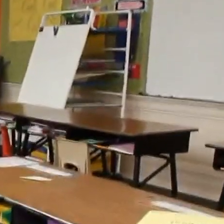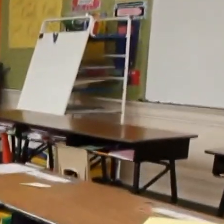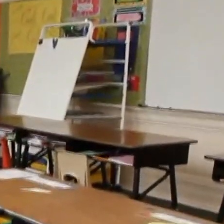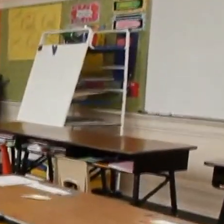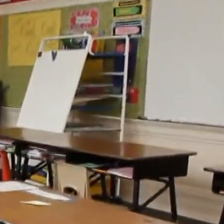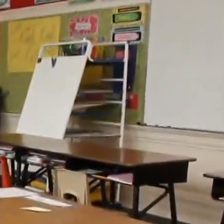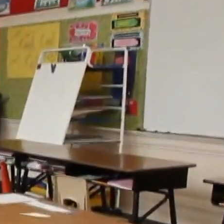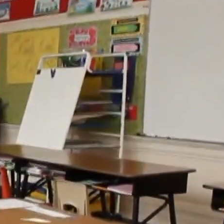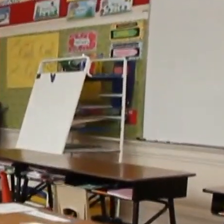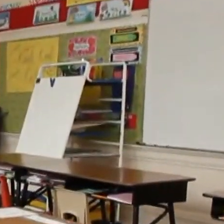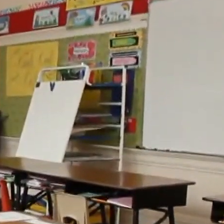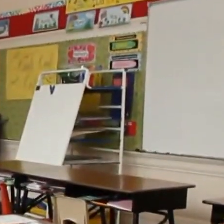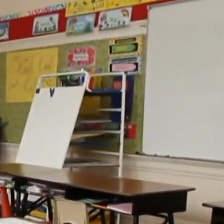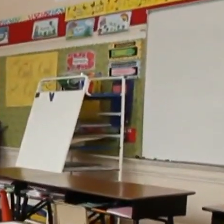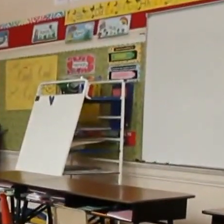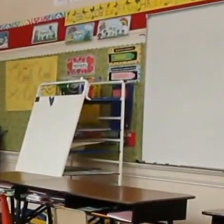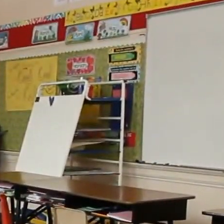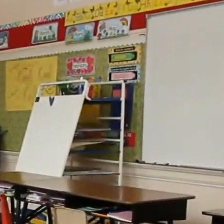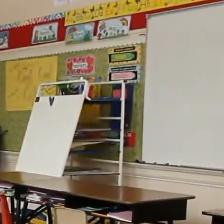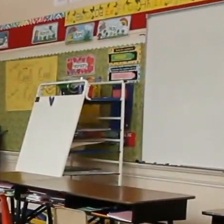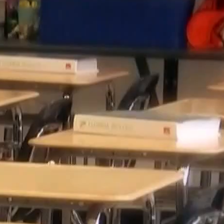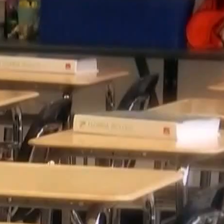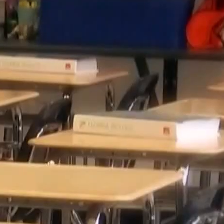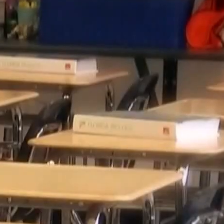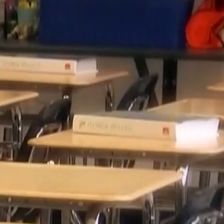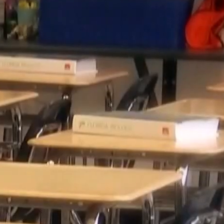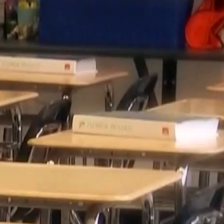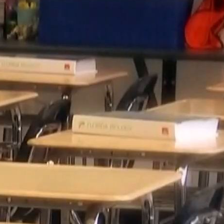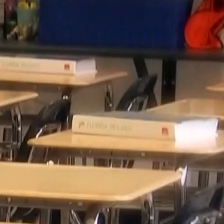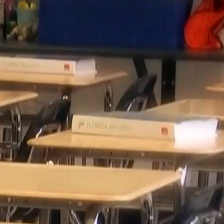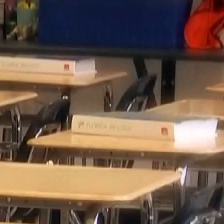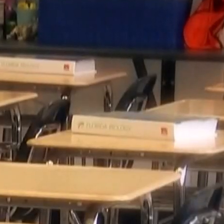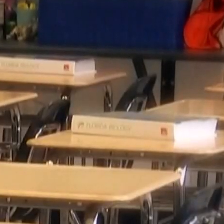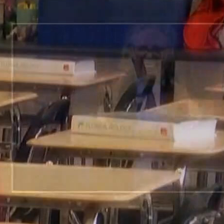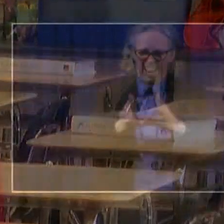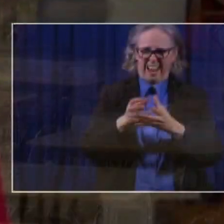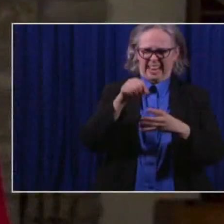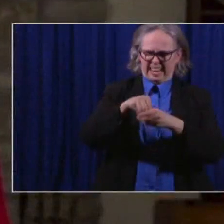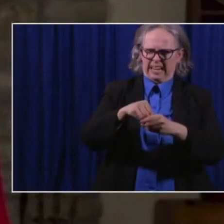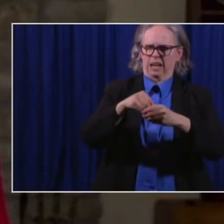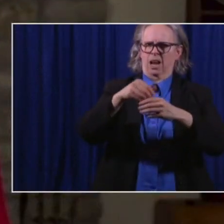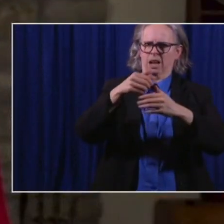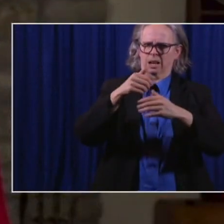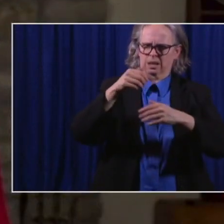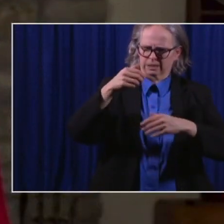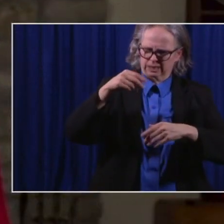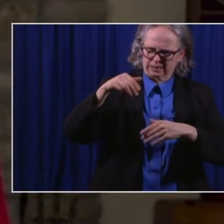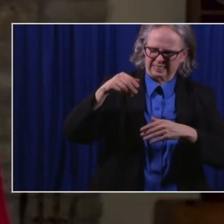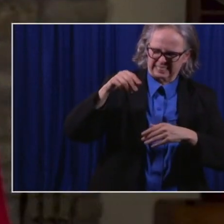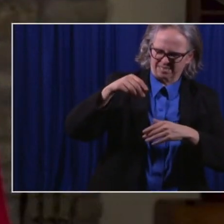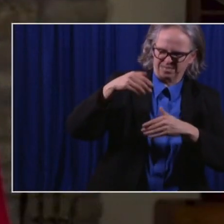mid-January. He also mentioned that children are an important part of this process. School children.